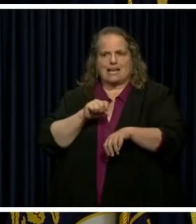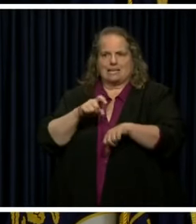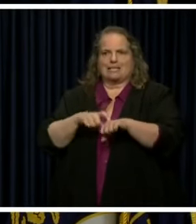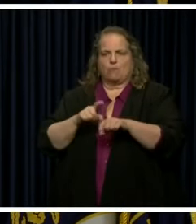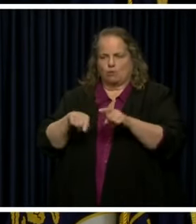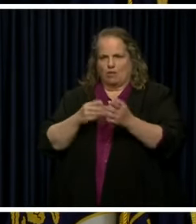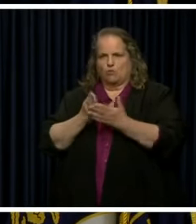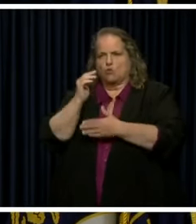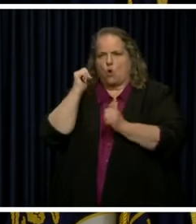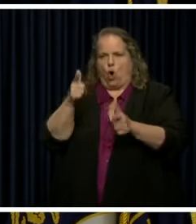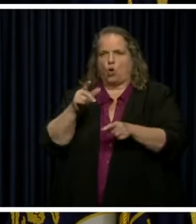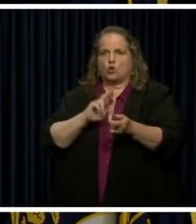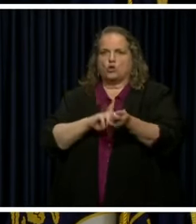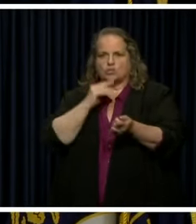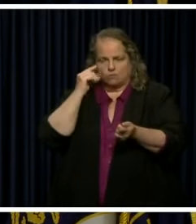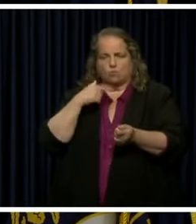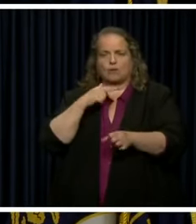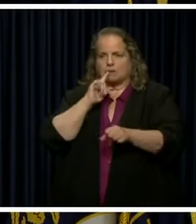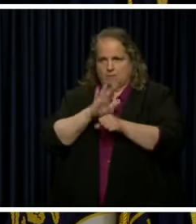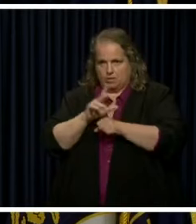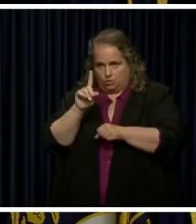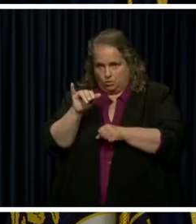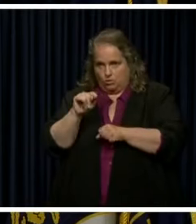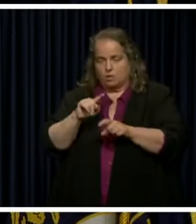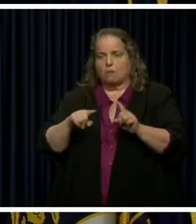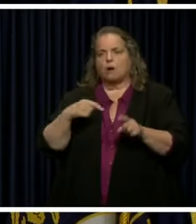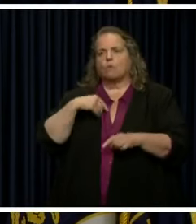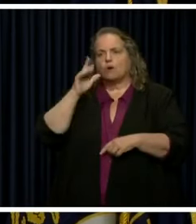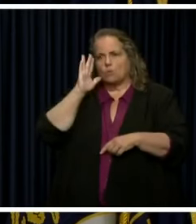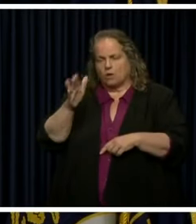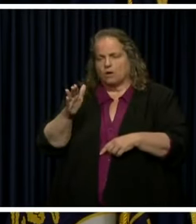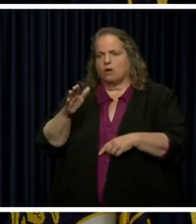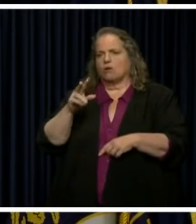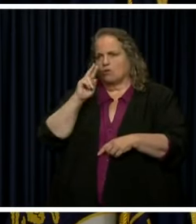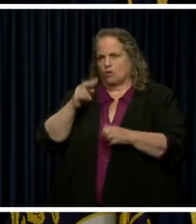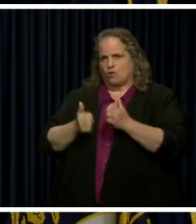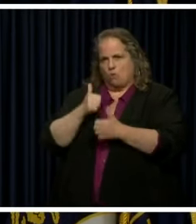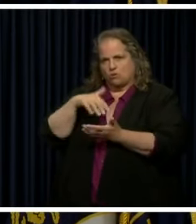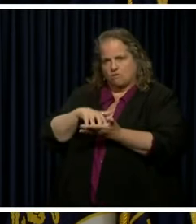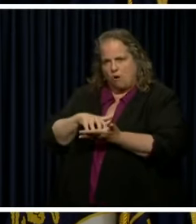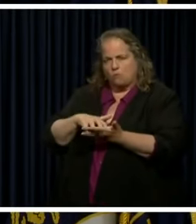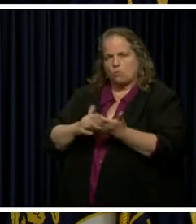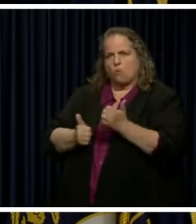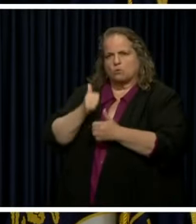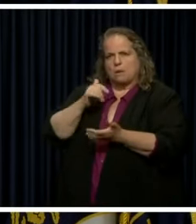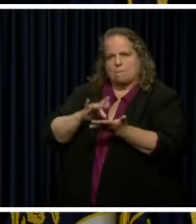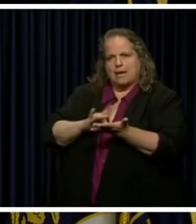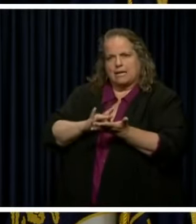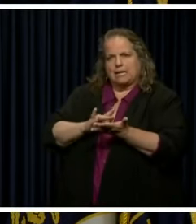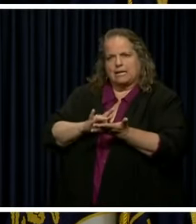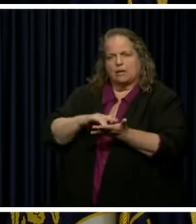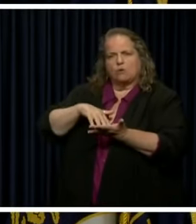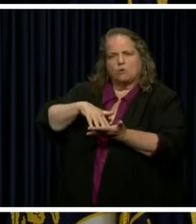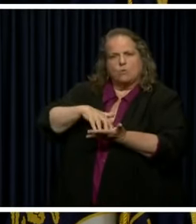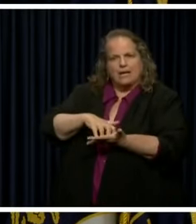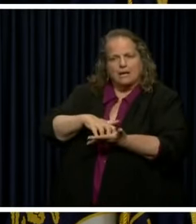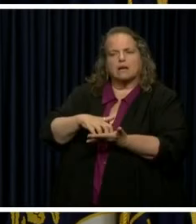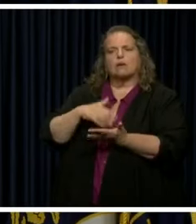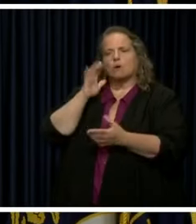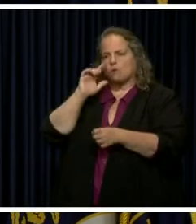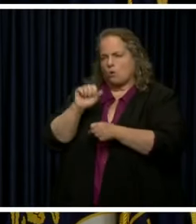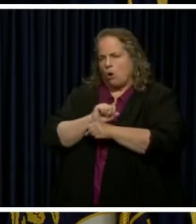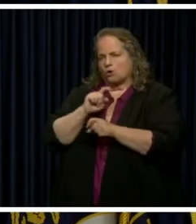through all of them. We committed to do it, but we are going to go by the most vulnerable, the most medically fragile, and we are going to work until we get